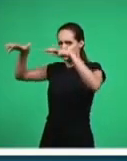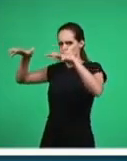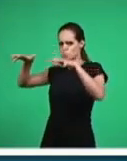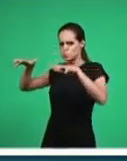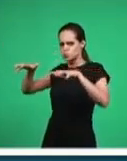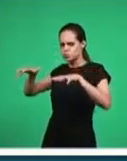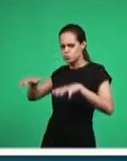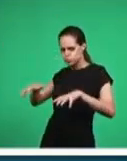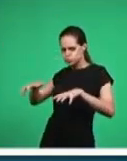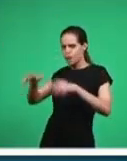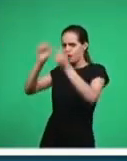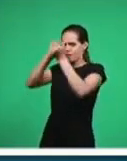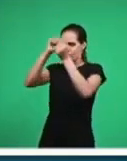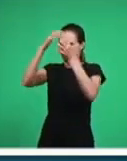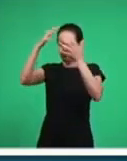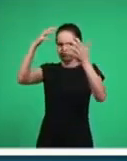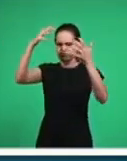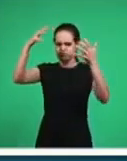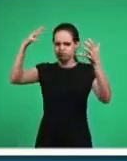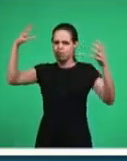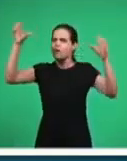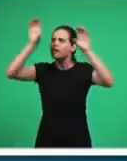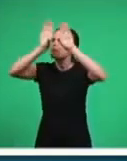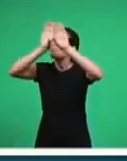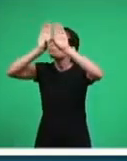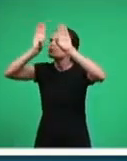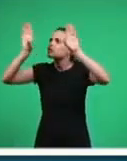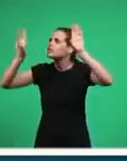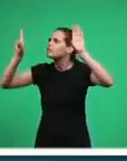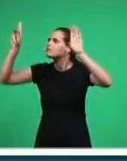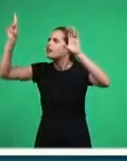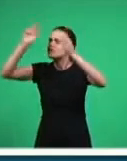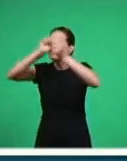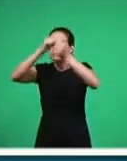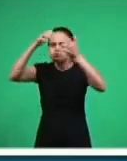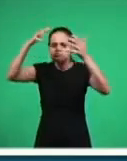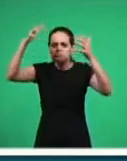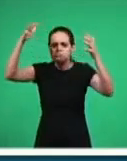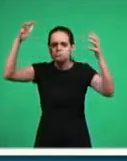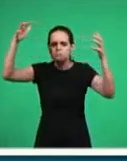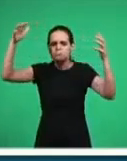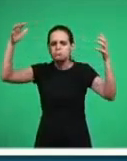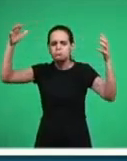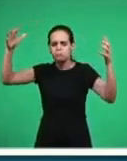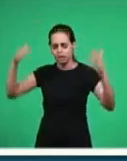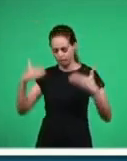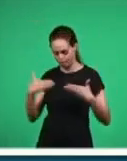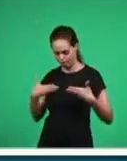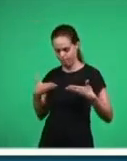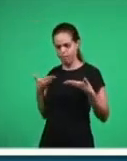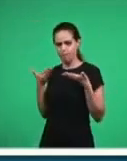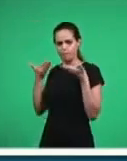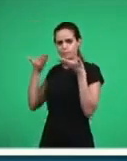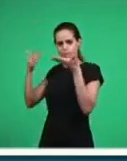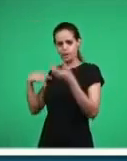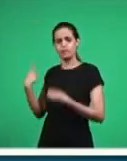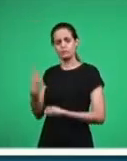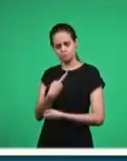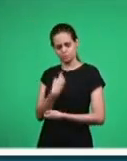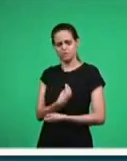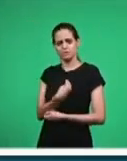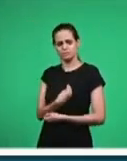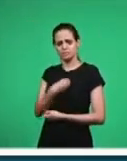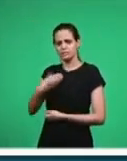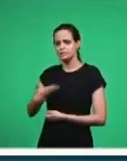the verse that says, "In the year that the king Uzziah died, I saw the Lord sitting on the throne, high and lifted up, and the train of his